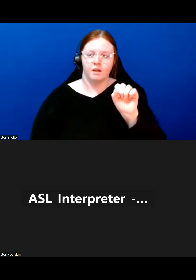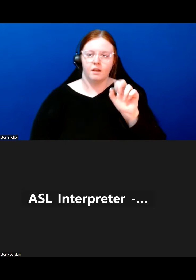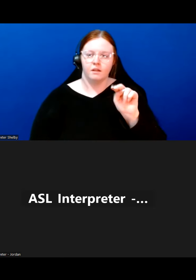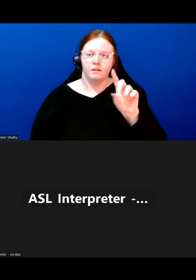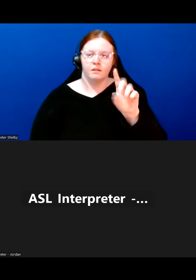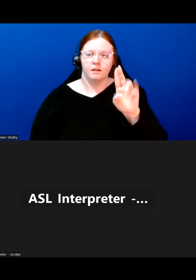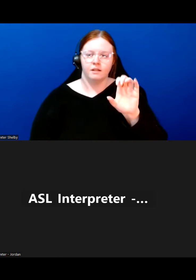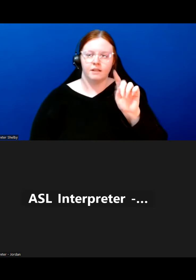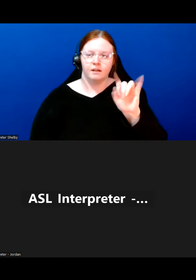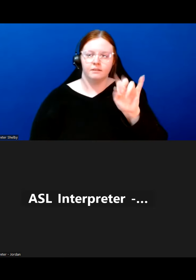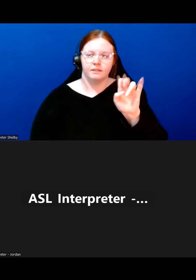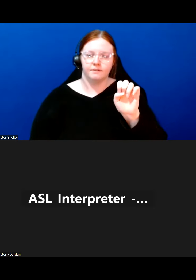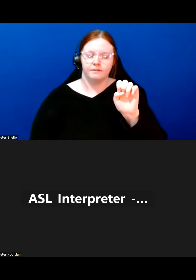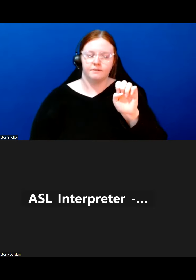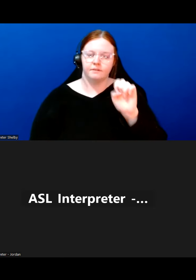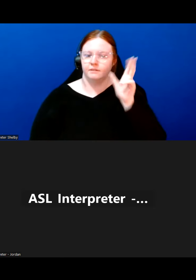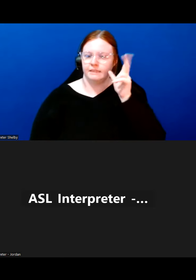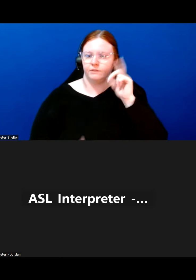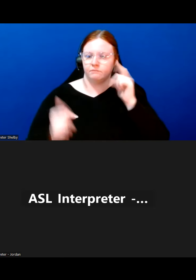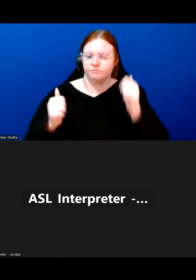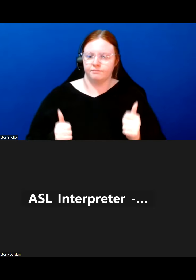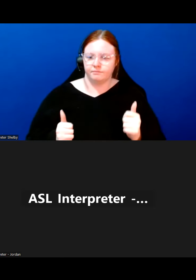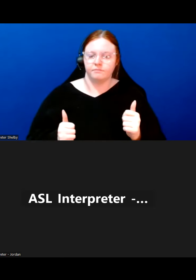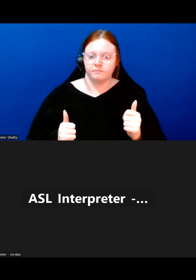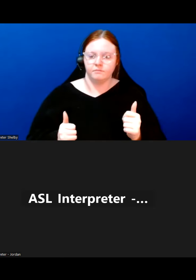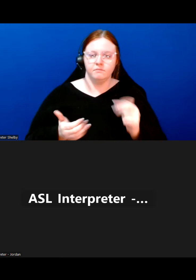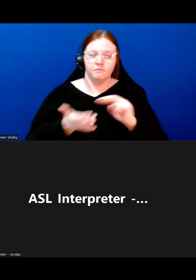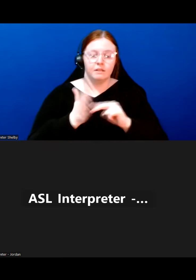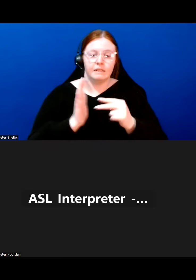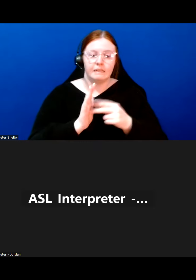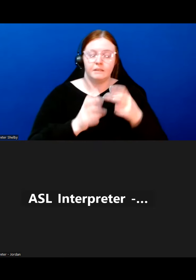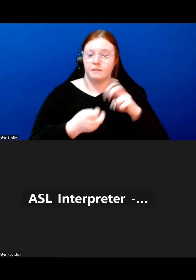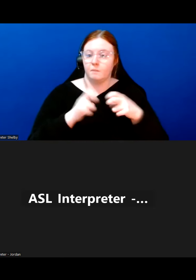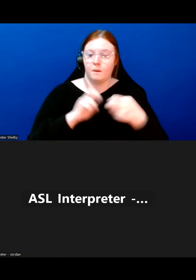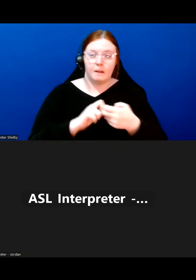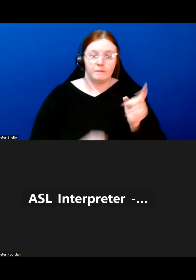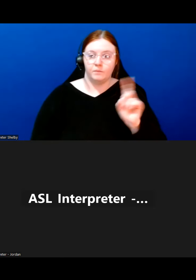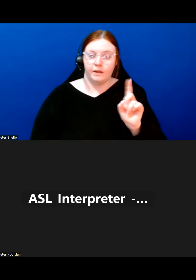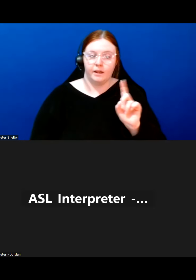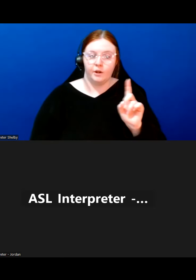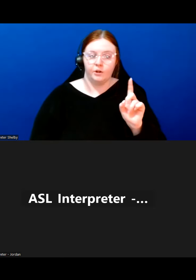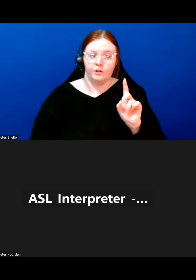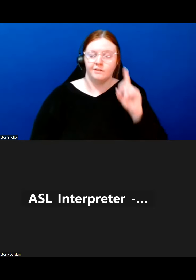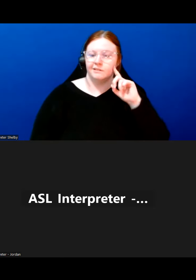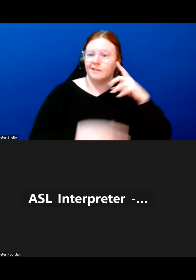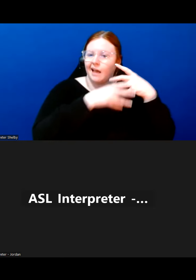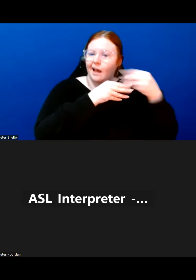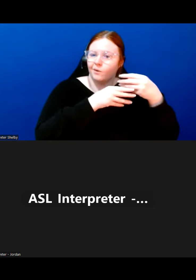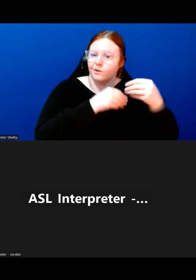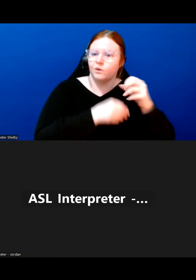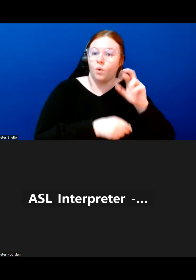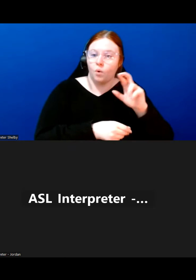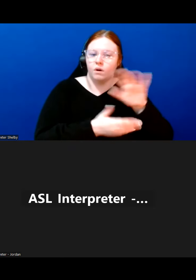loss. So that's when you have an issue with the outer or middle ear.